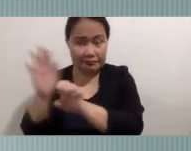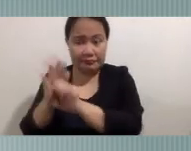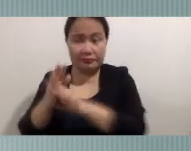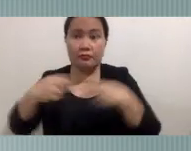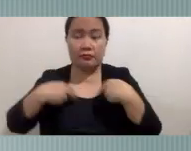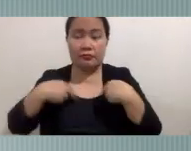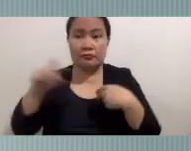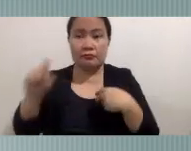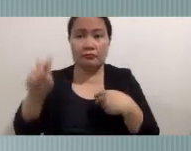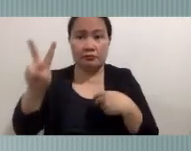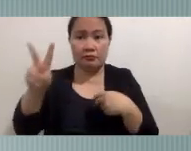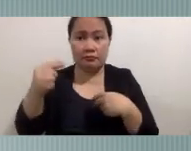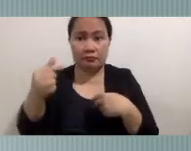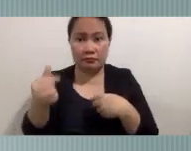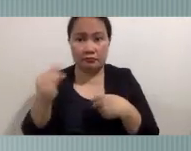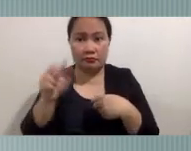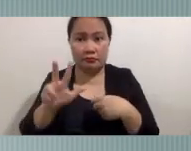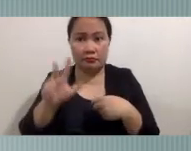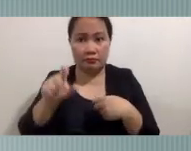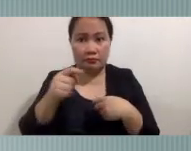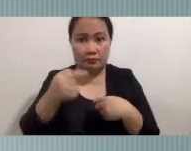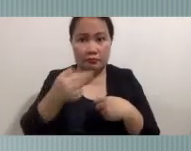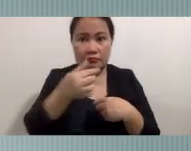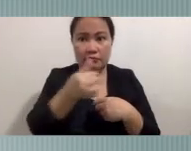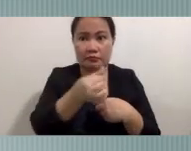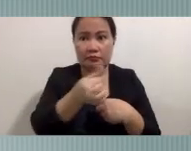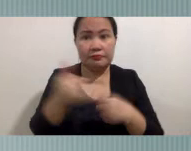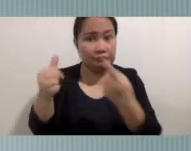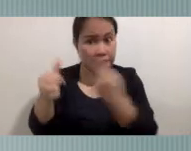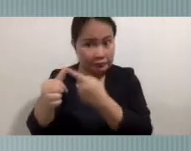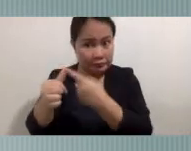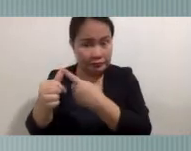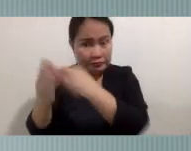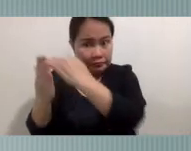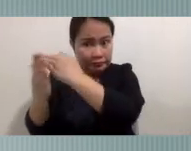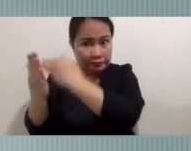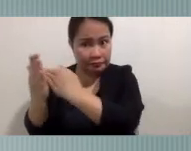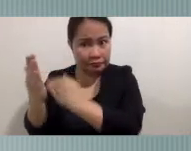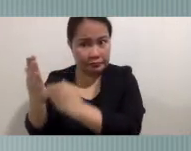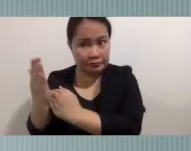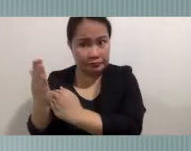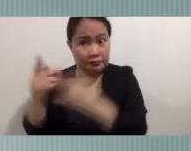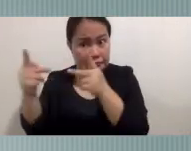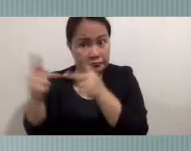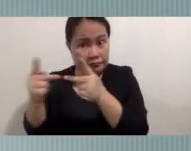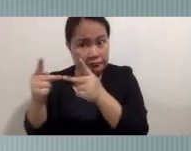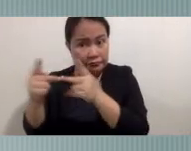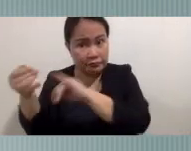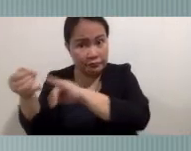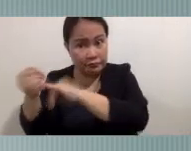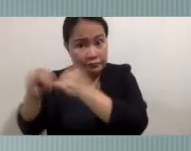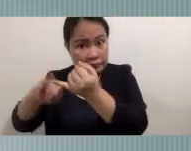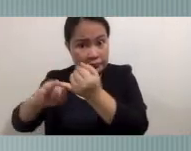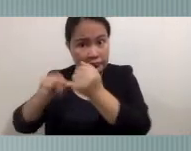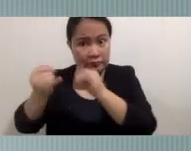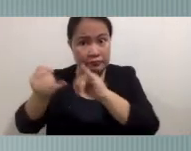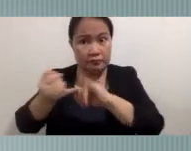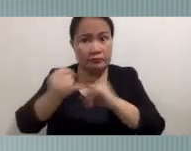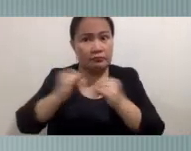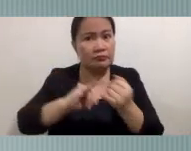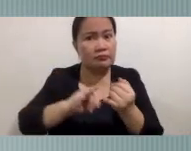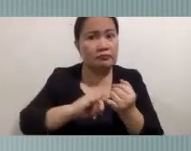Next, I have x squared plus 3x minus 10. So, first step, same procedure. You have to list all the pairs